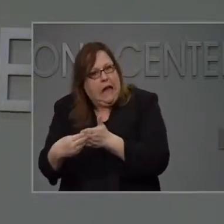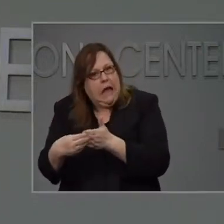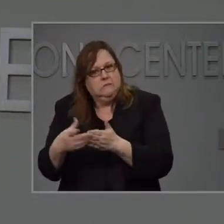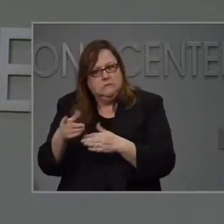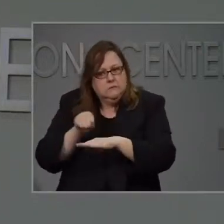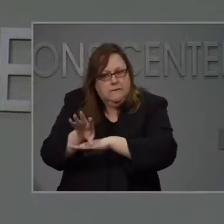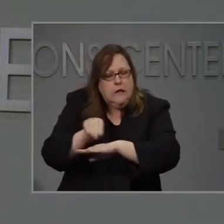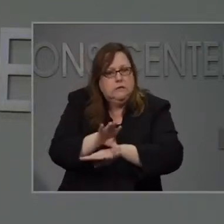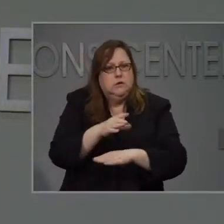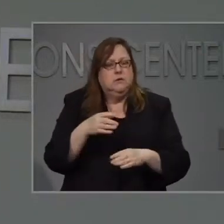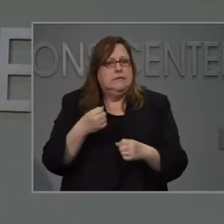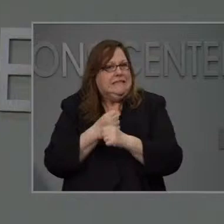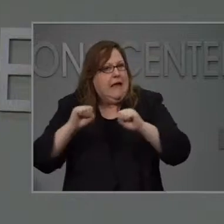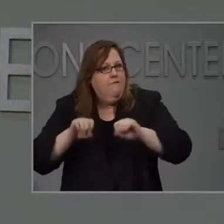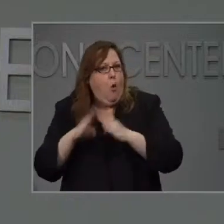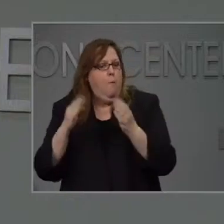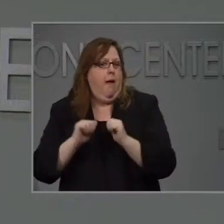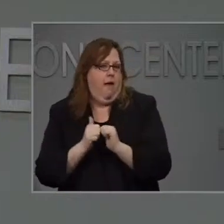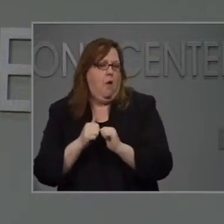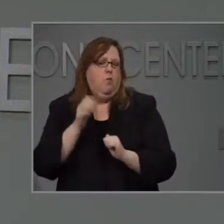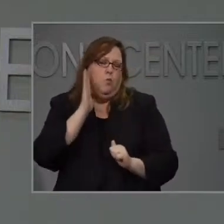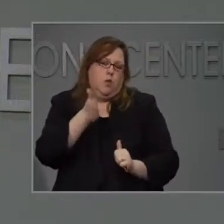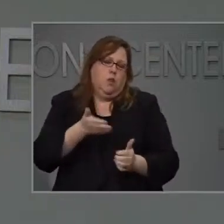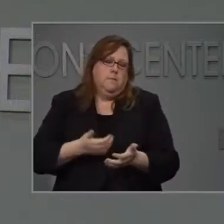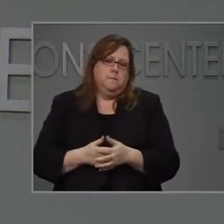in the safest way possible. Thank you.